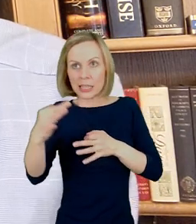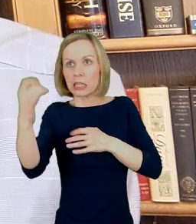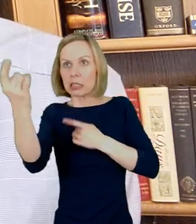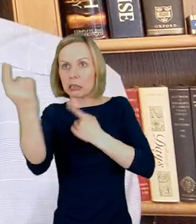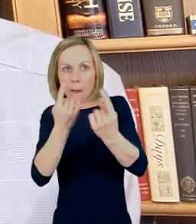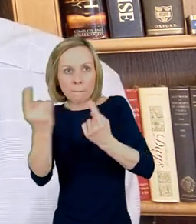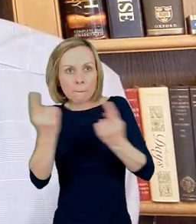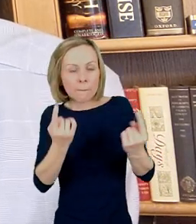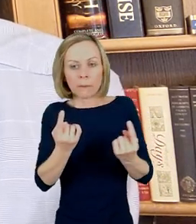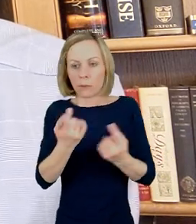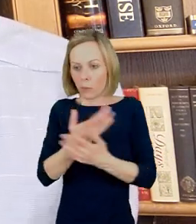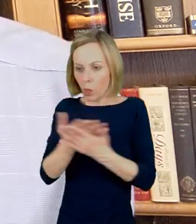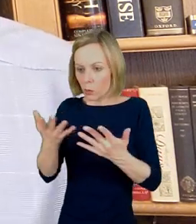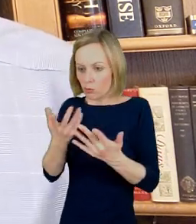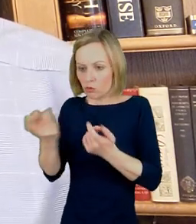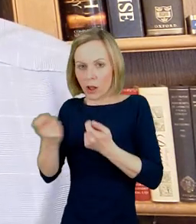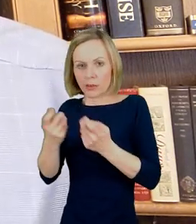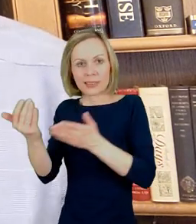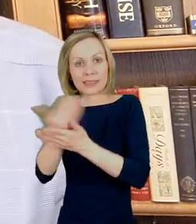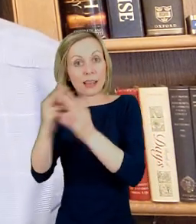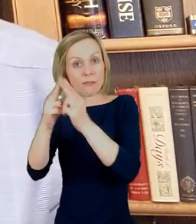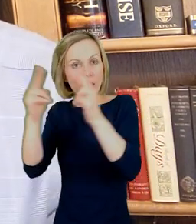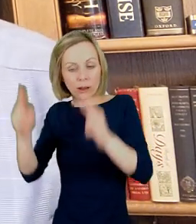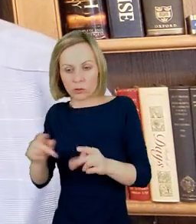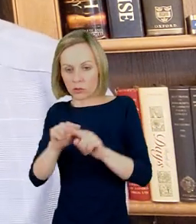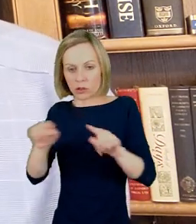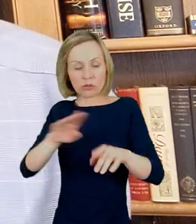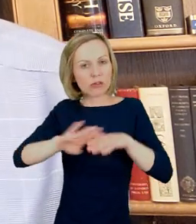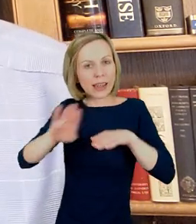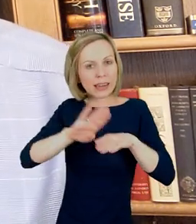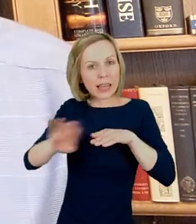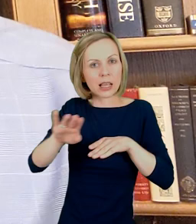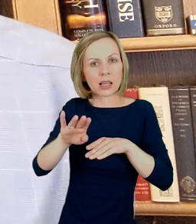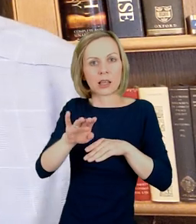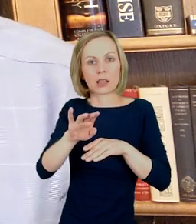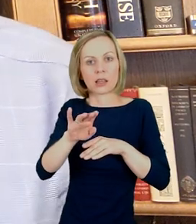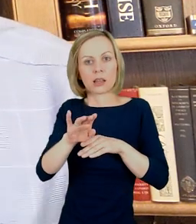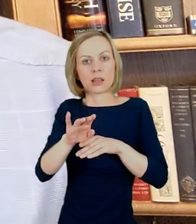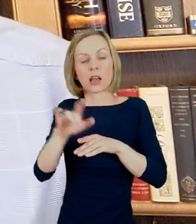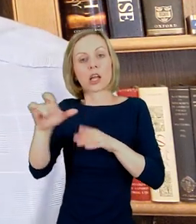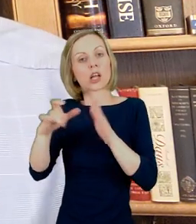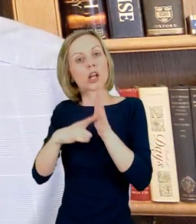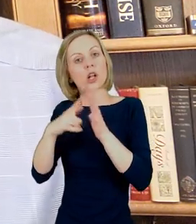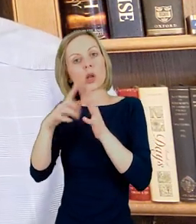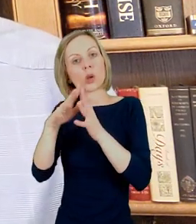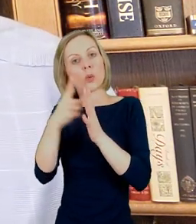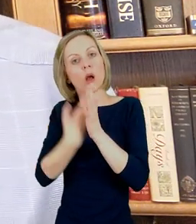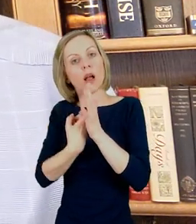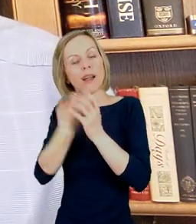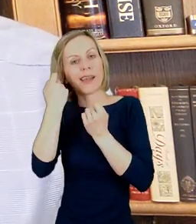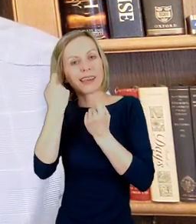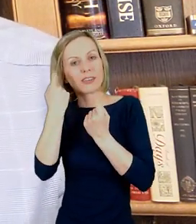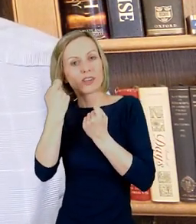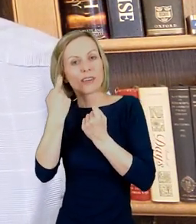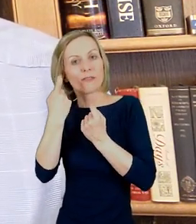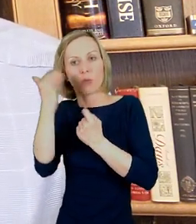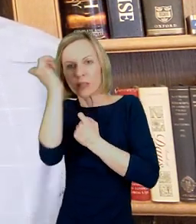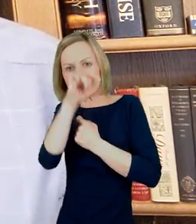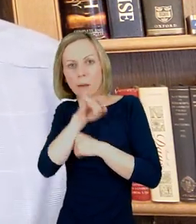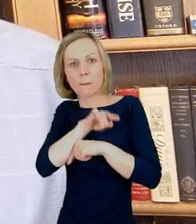churches, those who ran safe houses, people involved in training, wisdom from the Clewer Initiative and